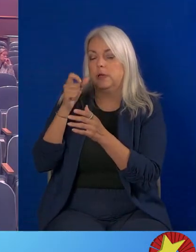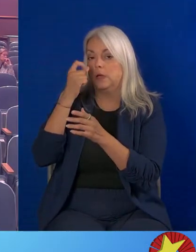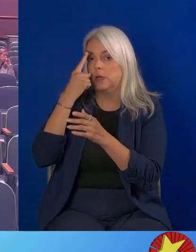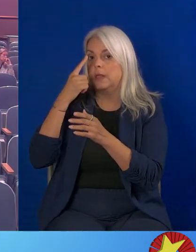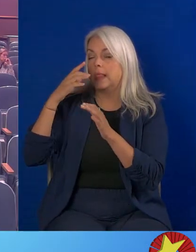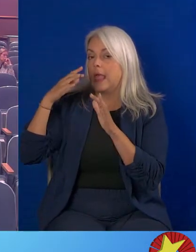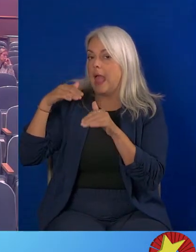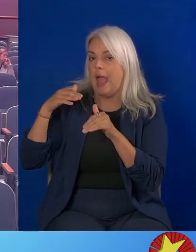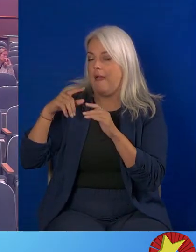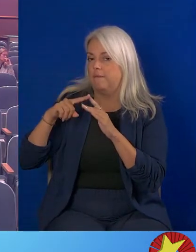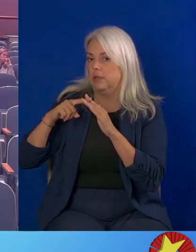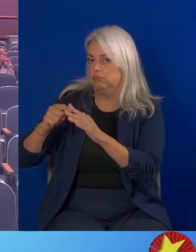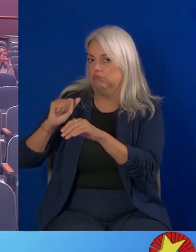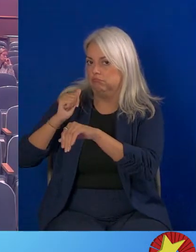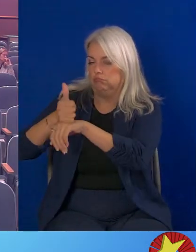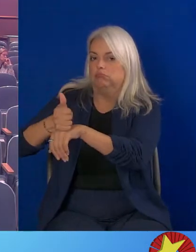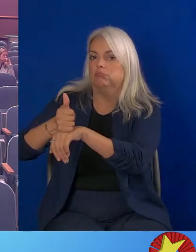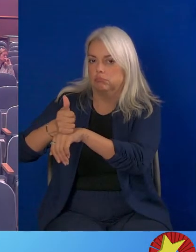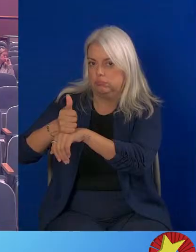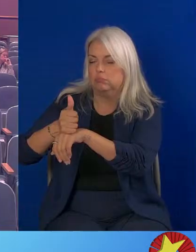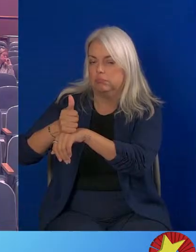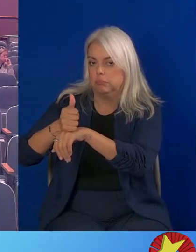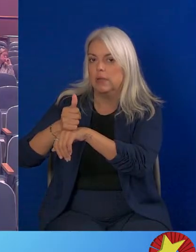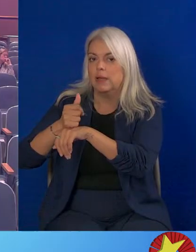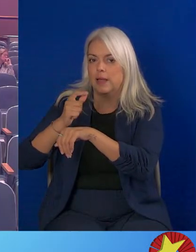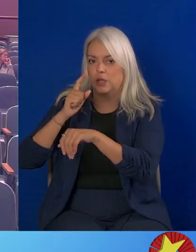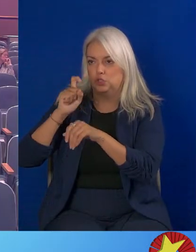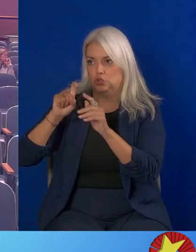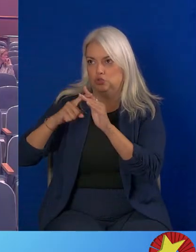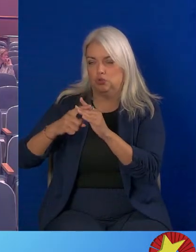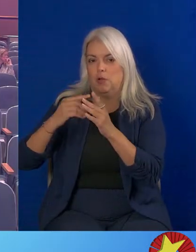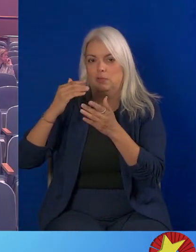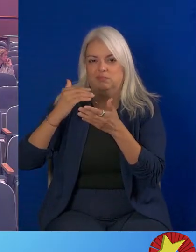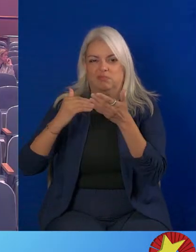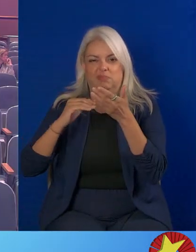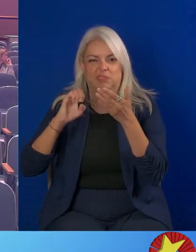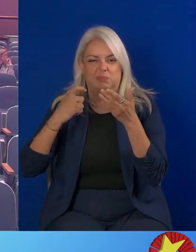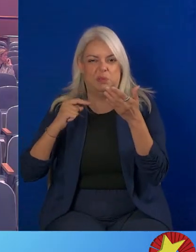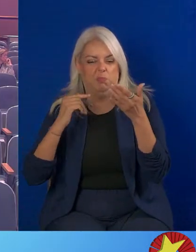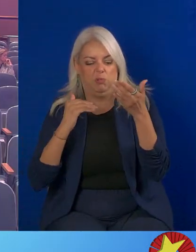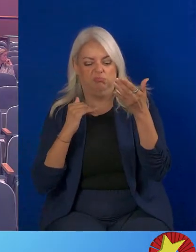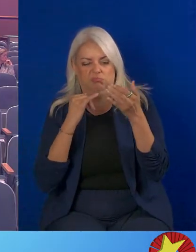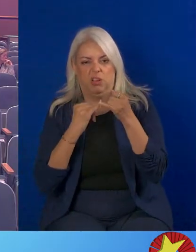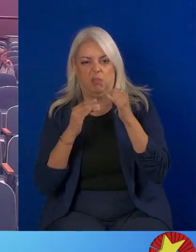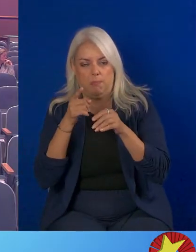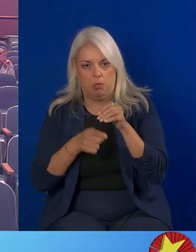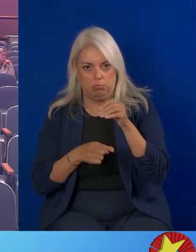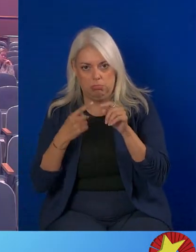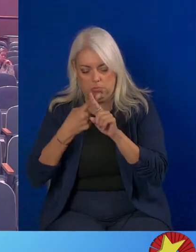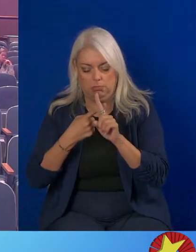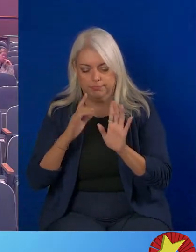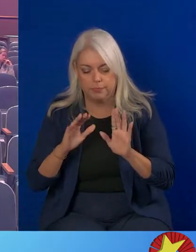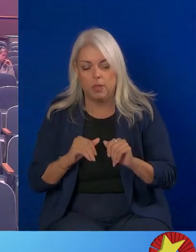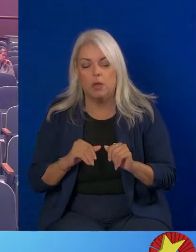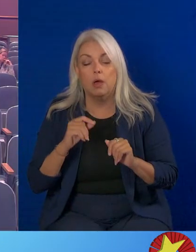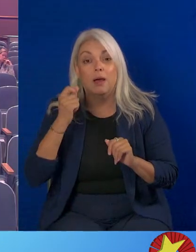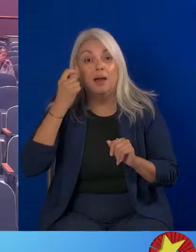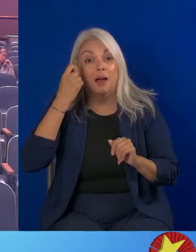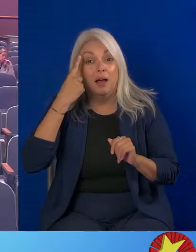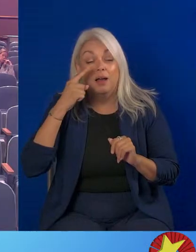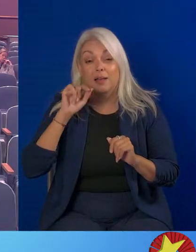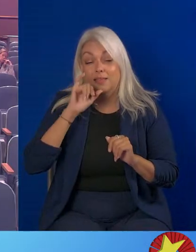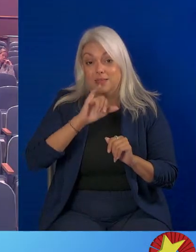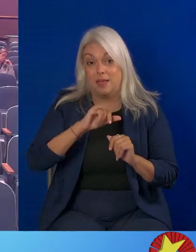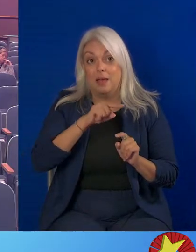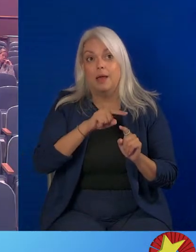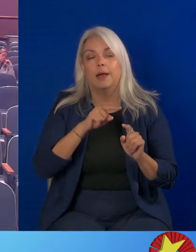made effective yet. It's going to be made effective, I believe, at the end of the month. However, what it is doing is it is